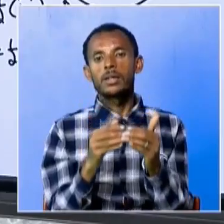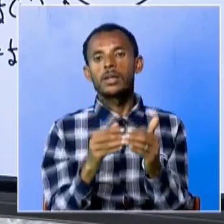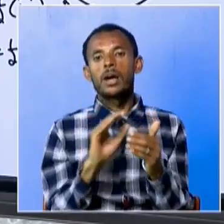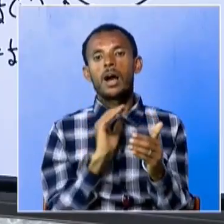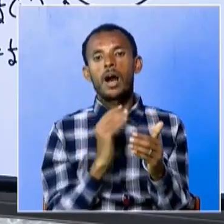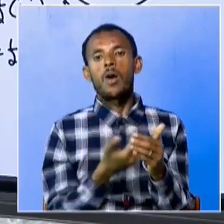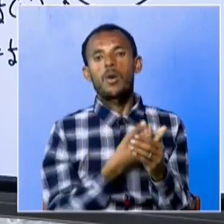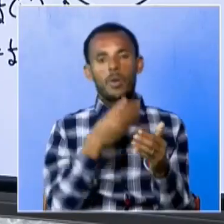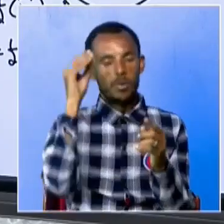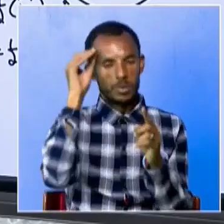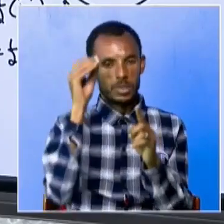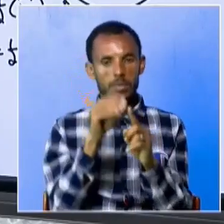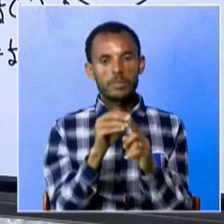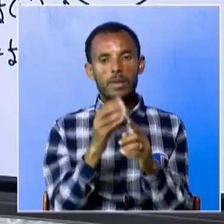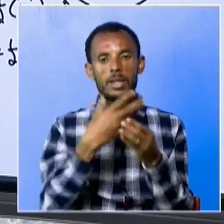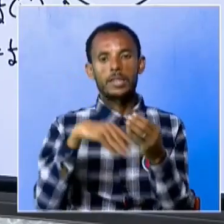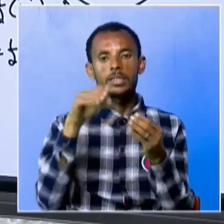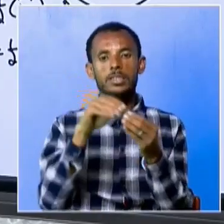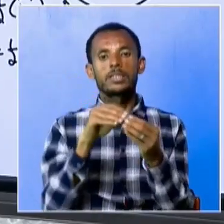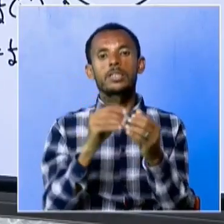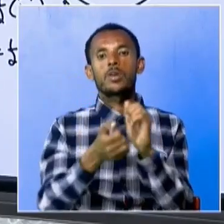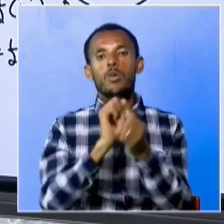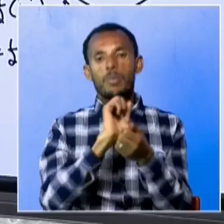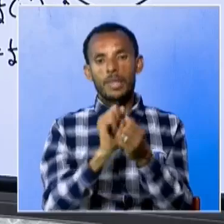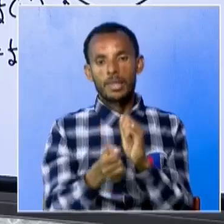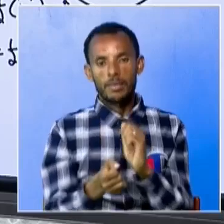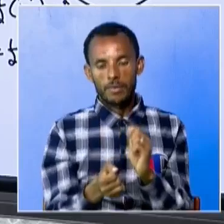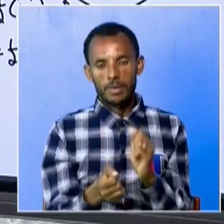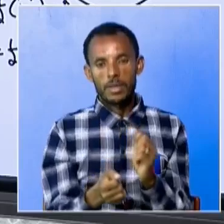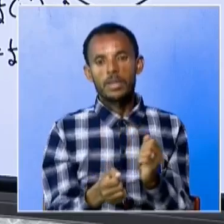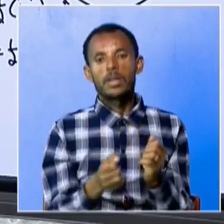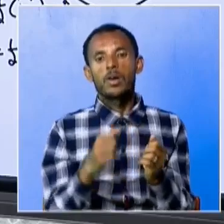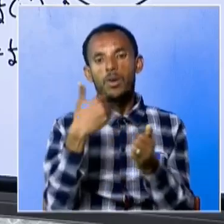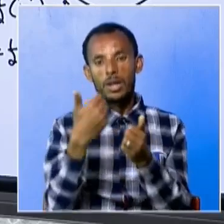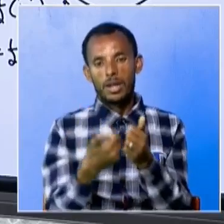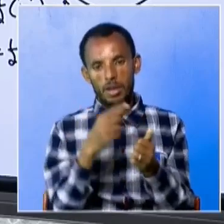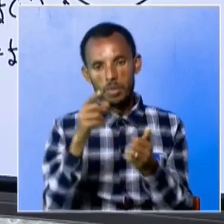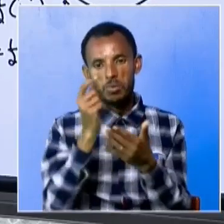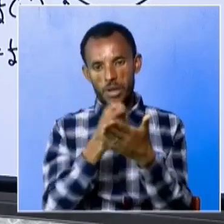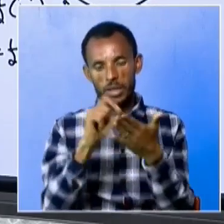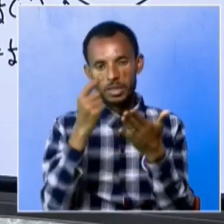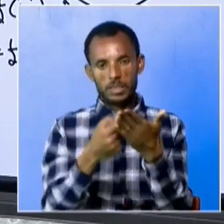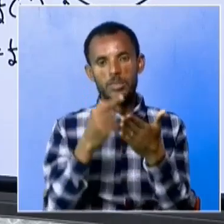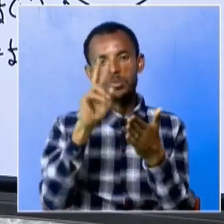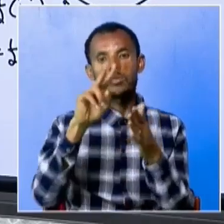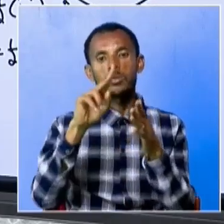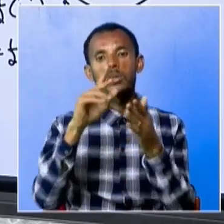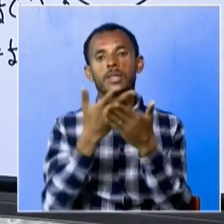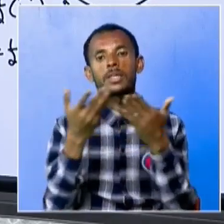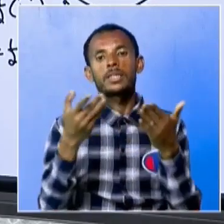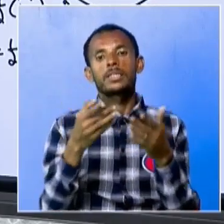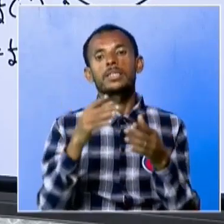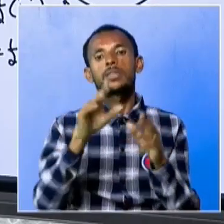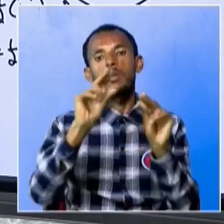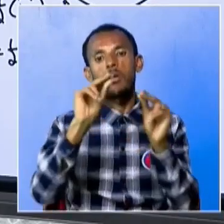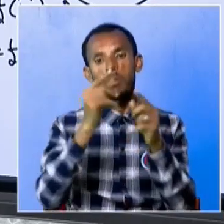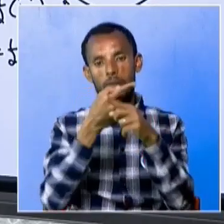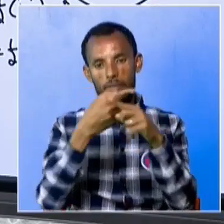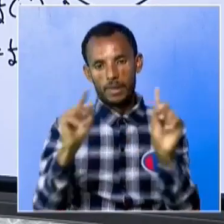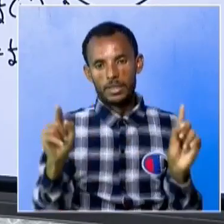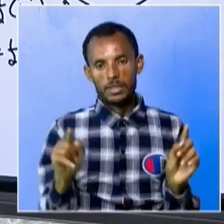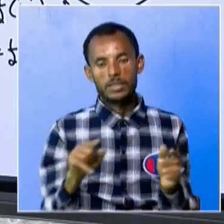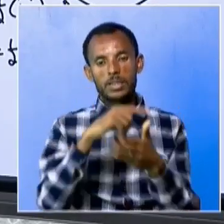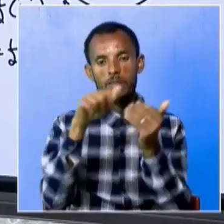our objective. Addition is commutative. In whatever order you write these two terms, there is no difference.